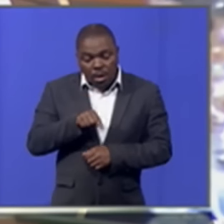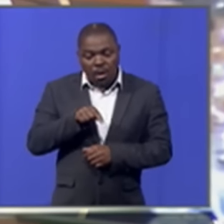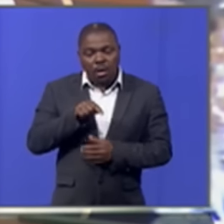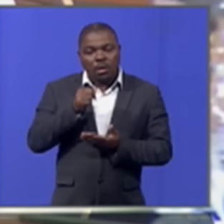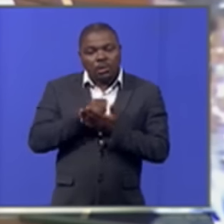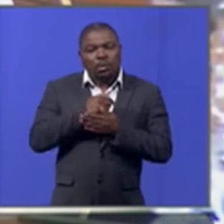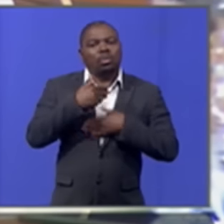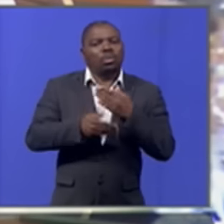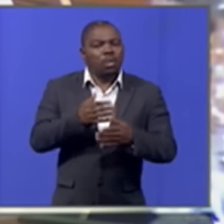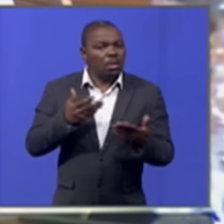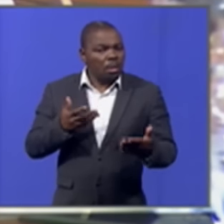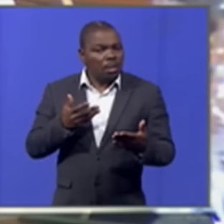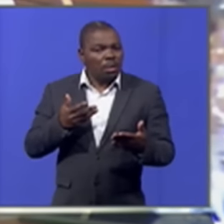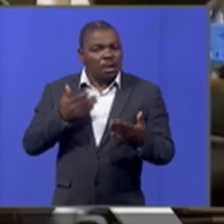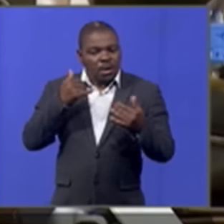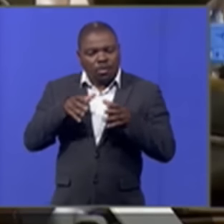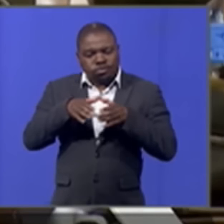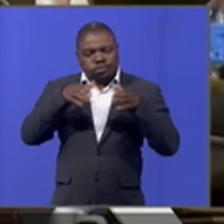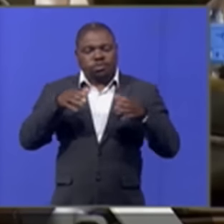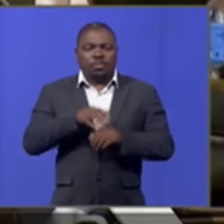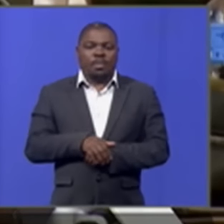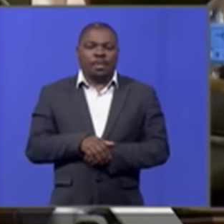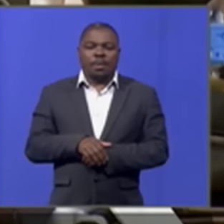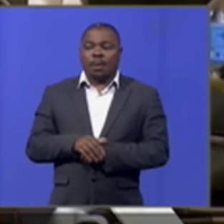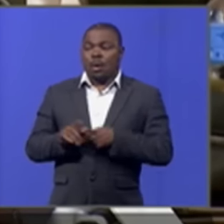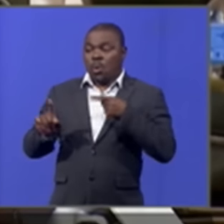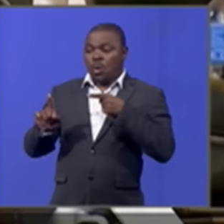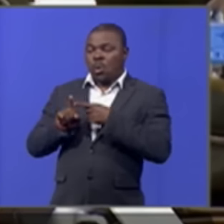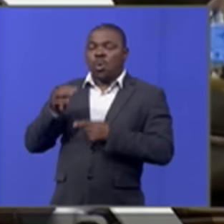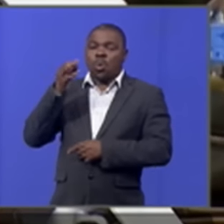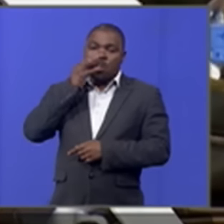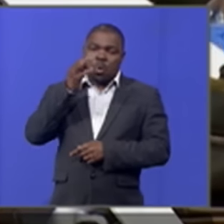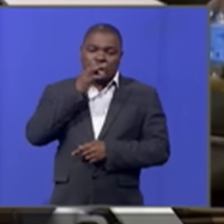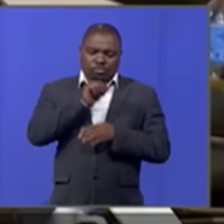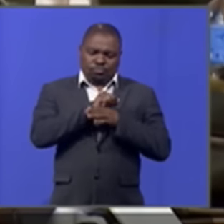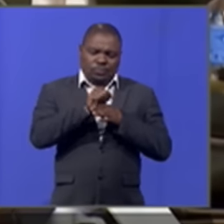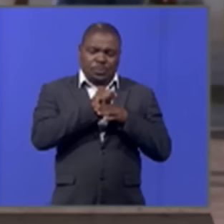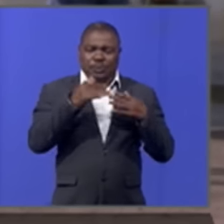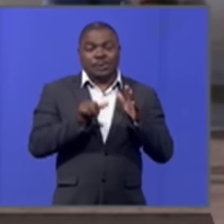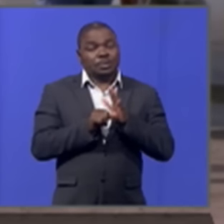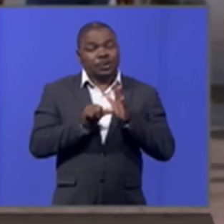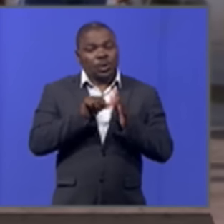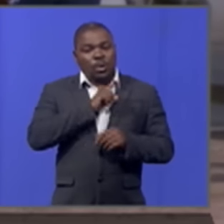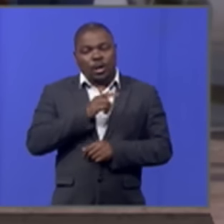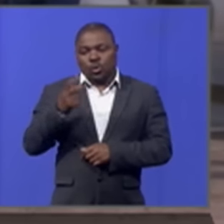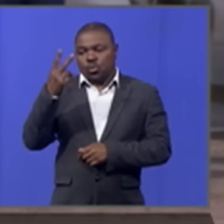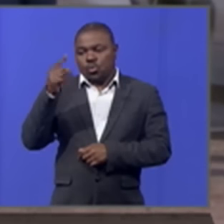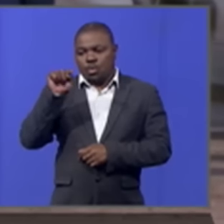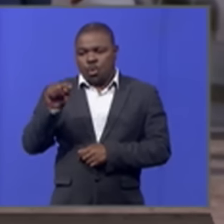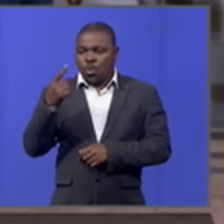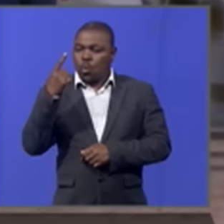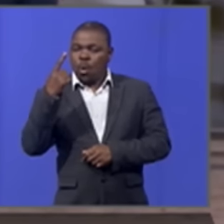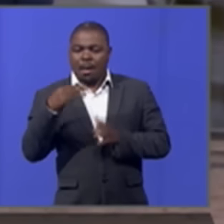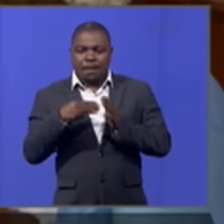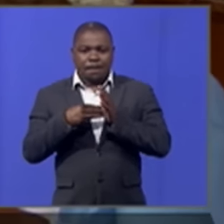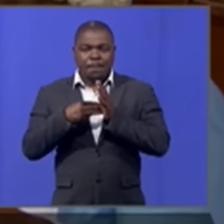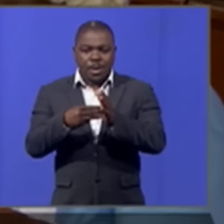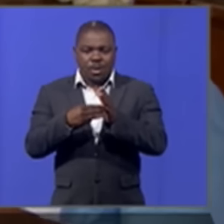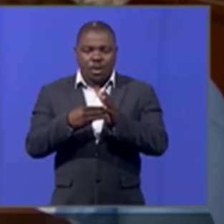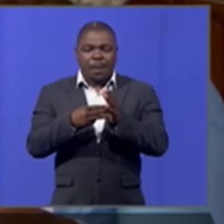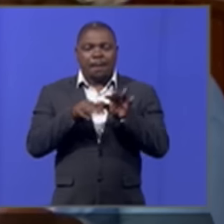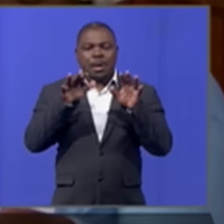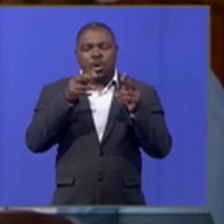re ikwadiso e nnile le maungo a namatsang ka ntlha ya fa batlhophi ba le 2.1 million ba bantšha